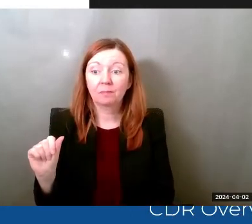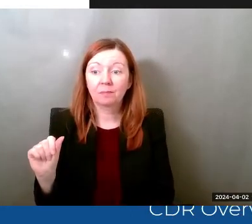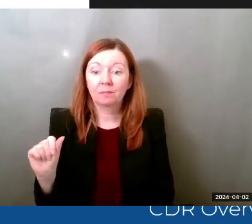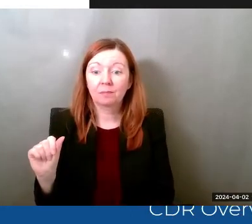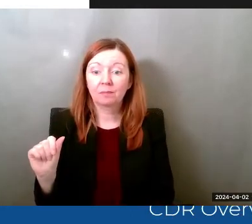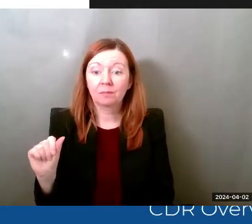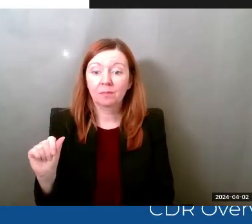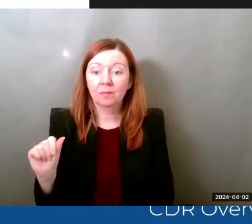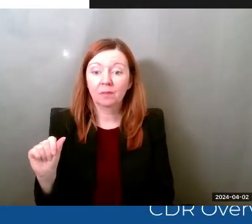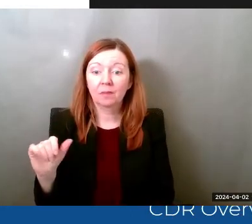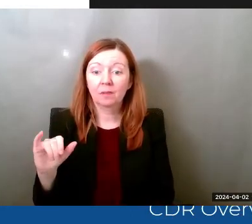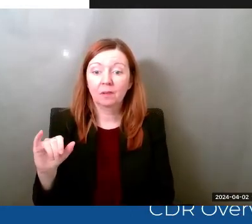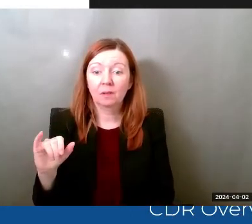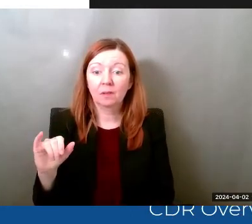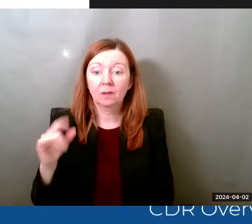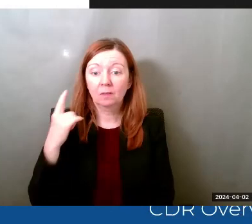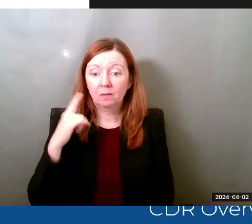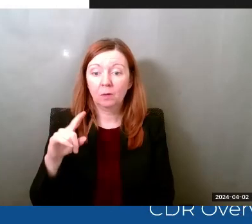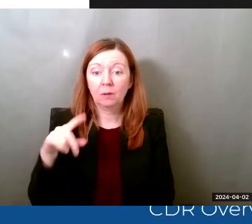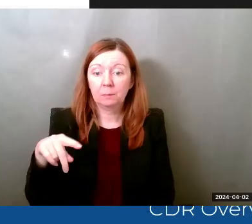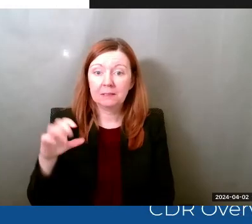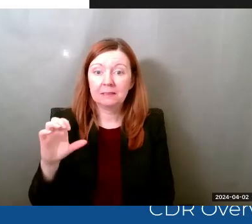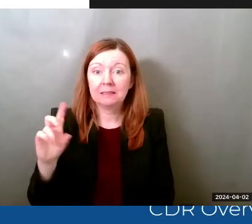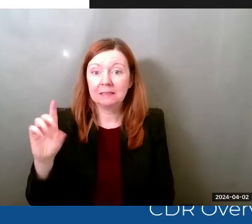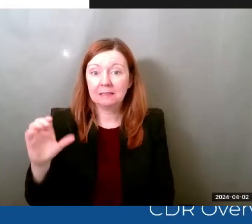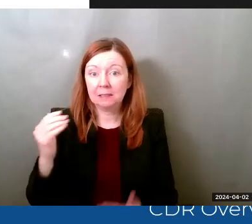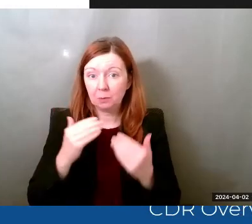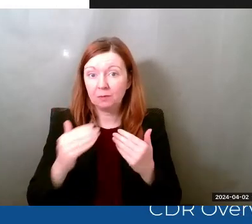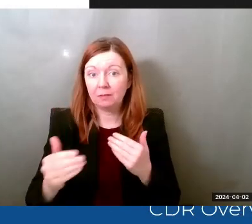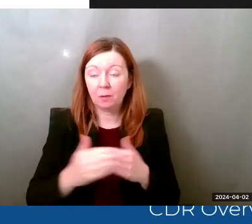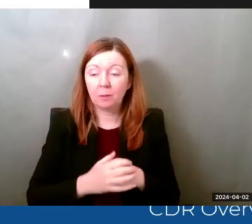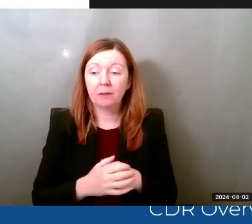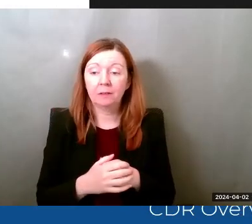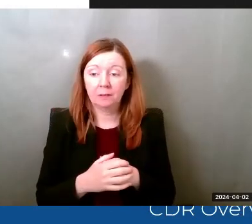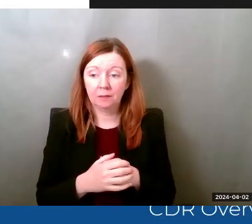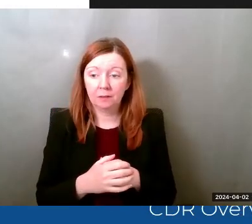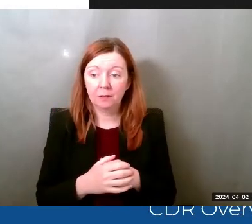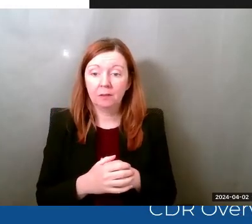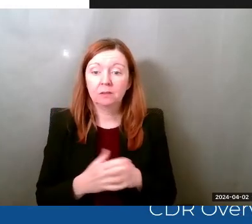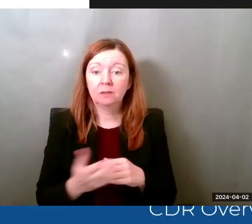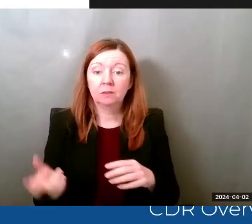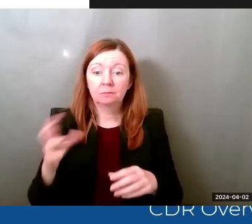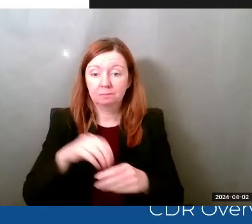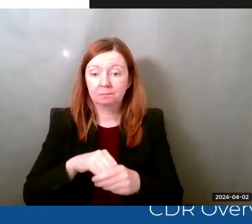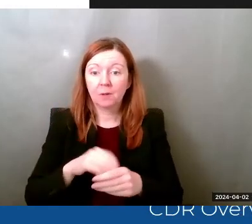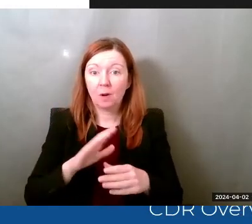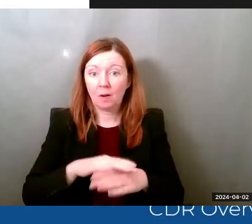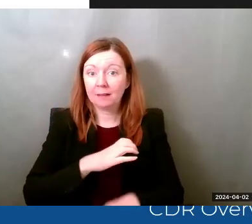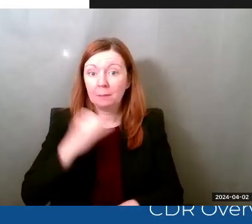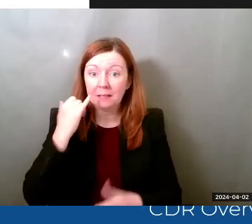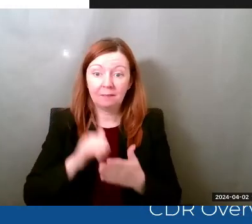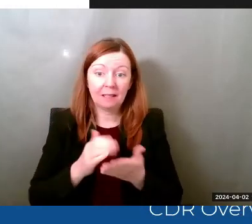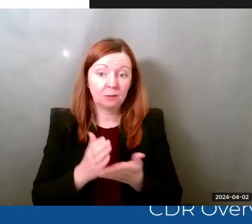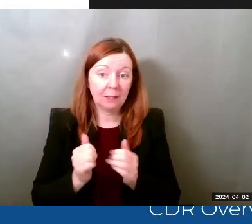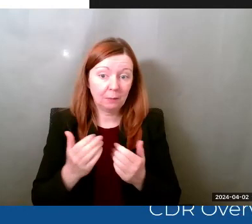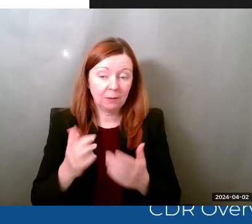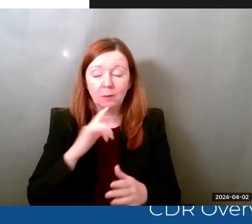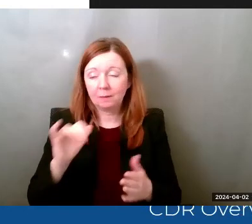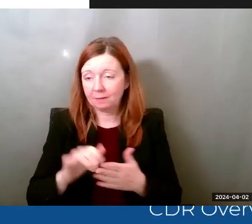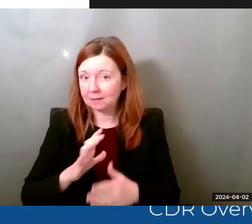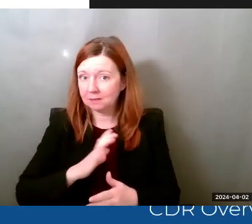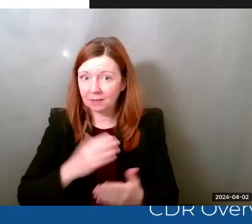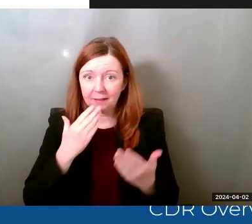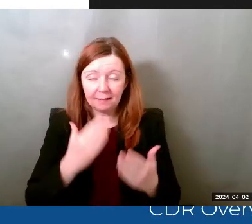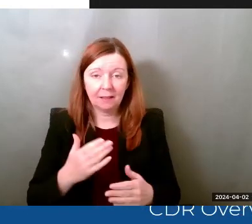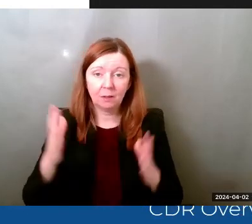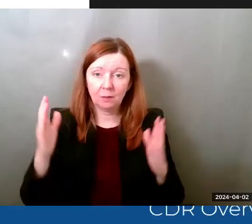Sophia One for PCDC moving forward to sit on the committee, if that's okay with you. That's fine. Yep, thank you.